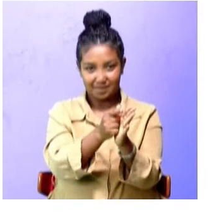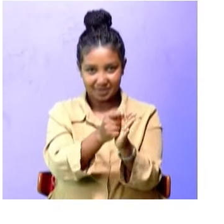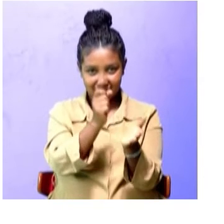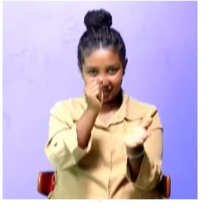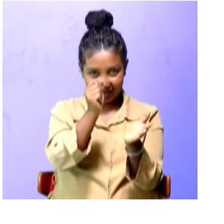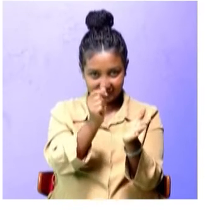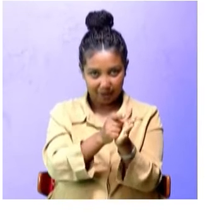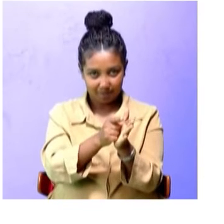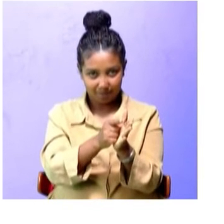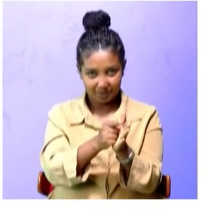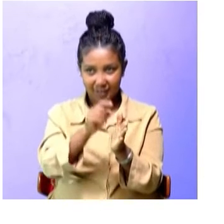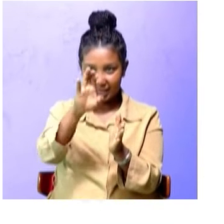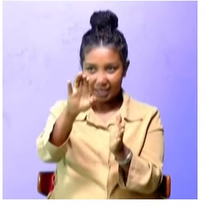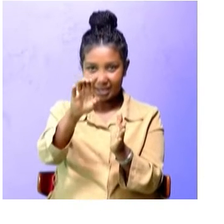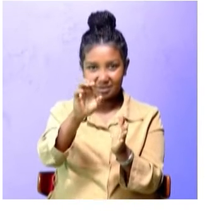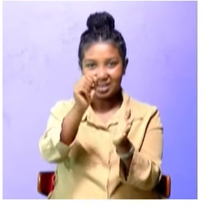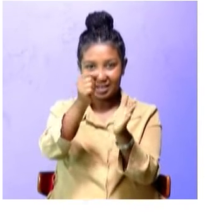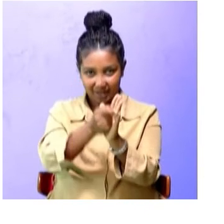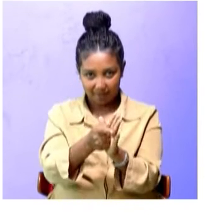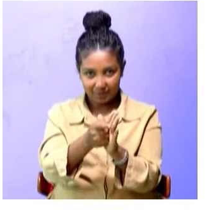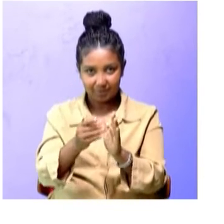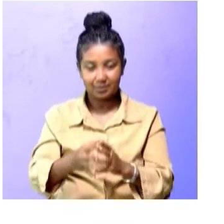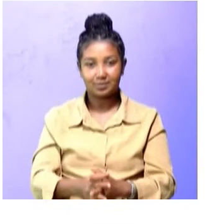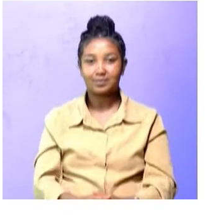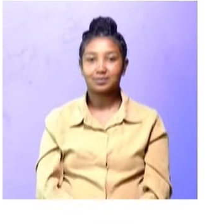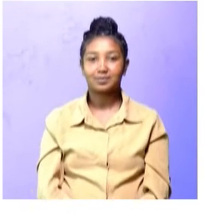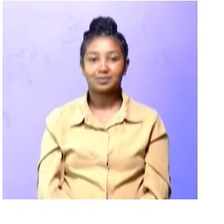Good. Example.